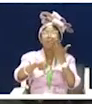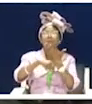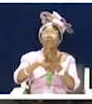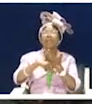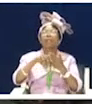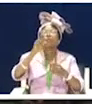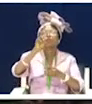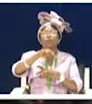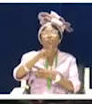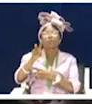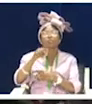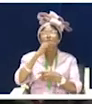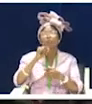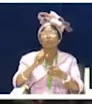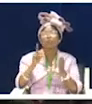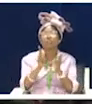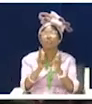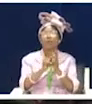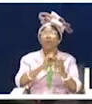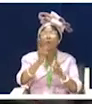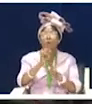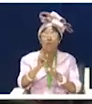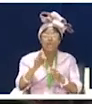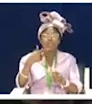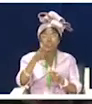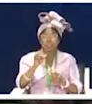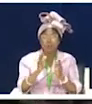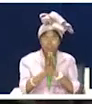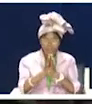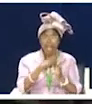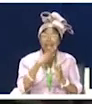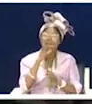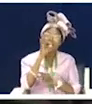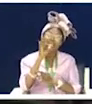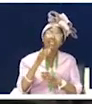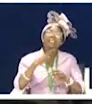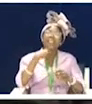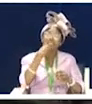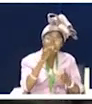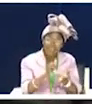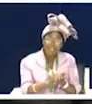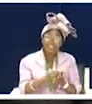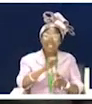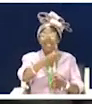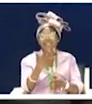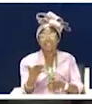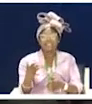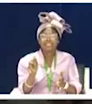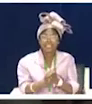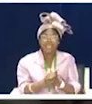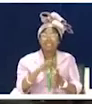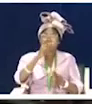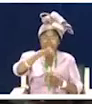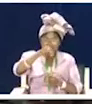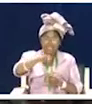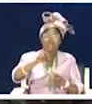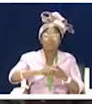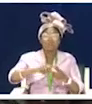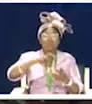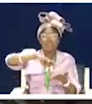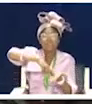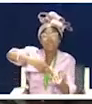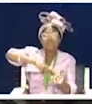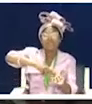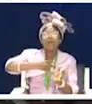Ghost service where Daddy Gio prayed and made a statement that anything that needs to be repaired